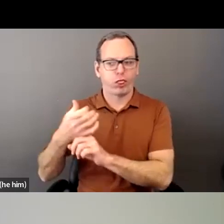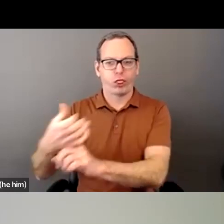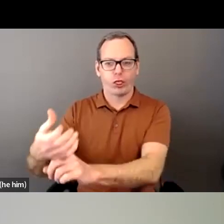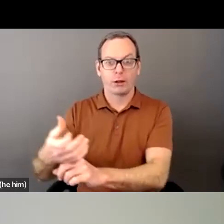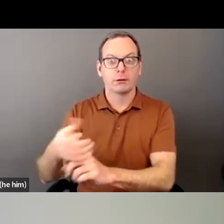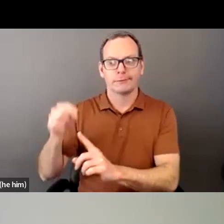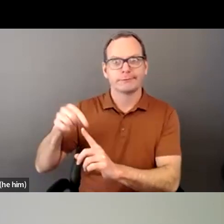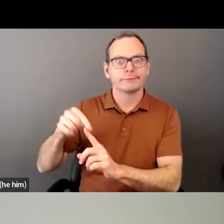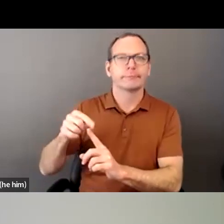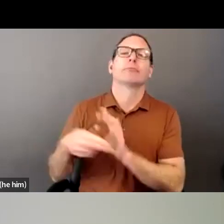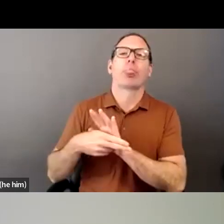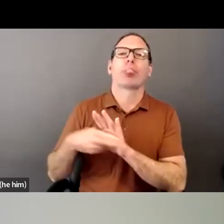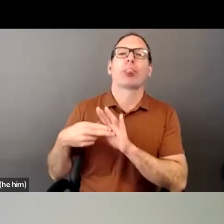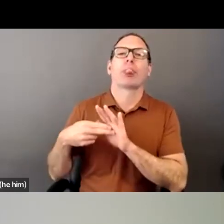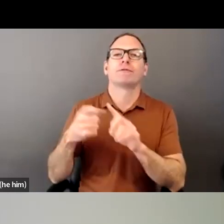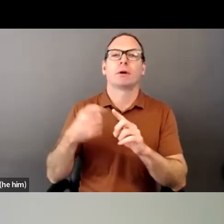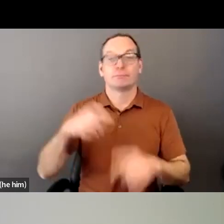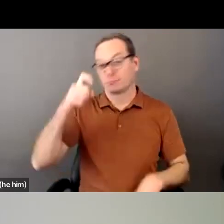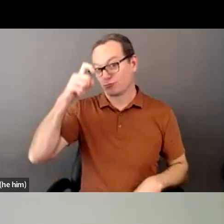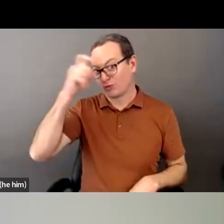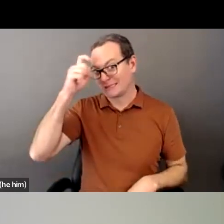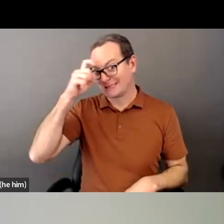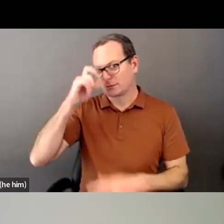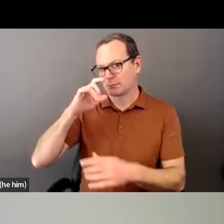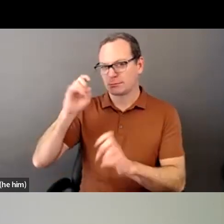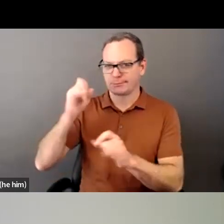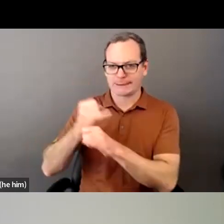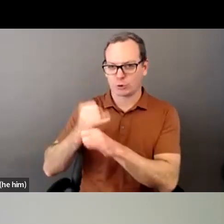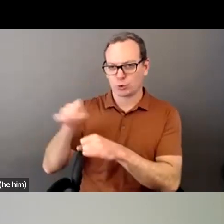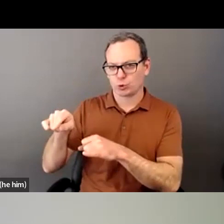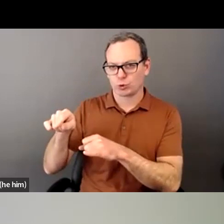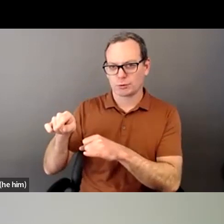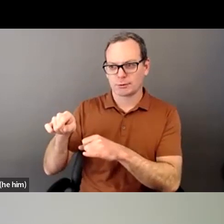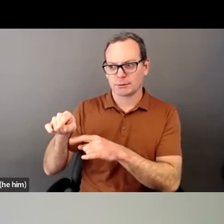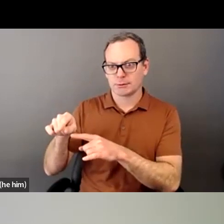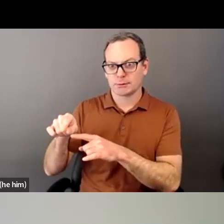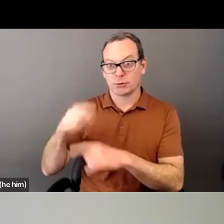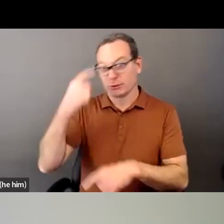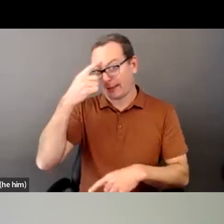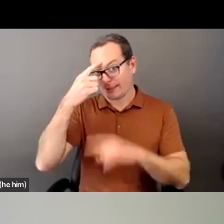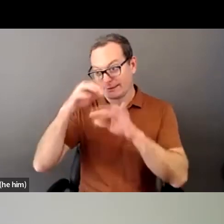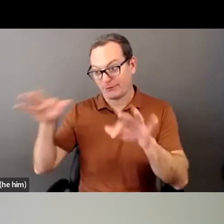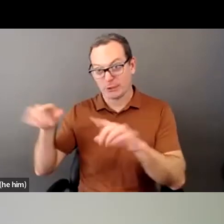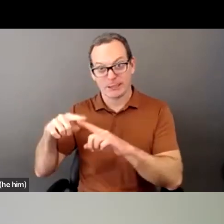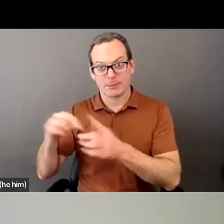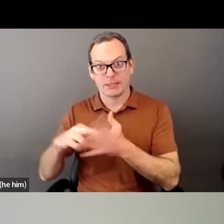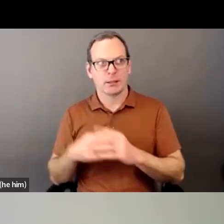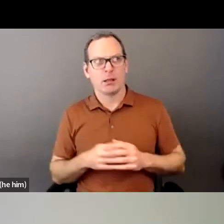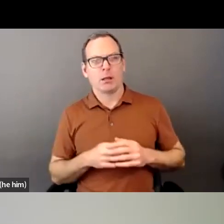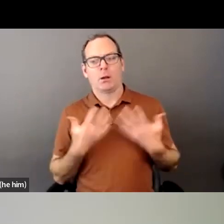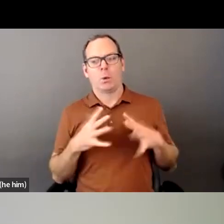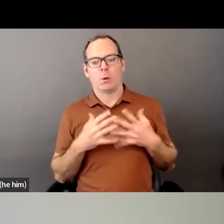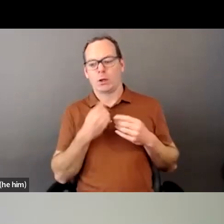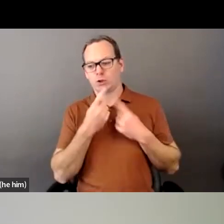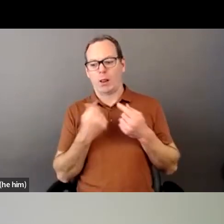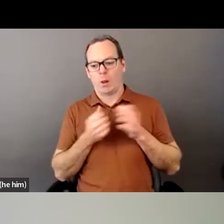schools that there was this, if you were different, it resulted in very bad things. So you did not want to be different, and you did not want to have that come out.